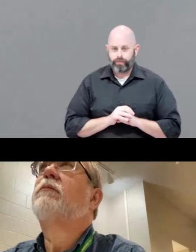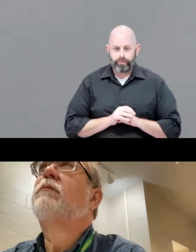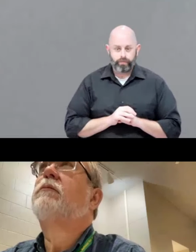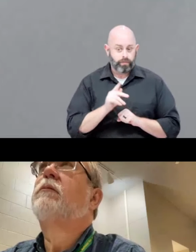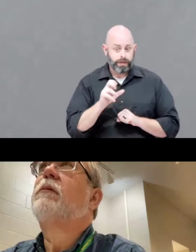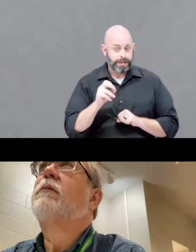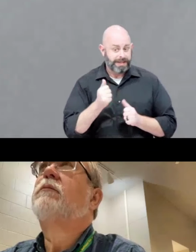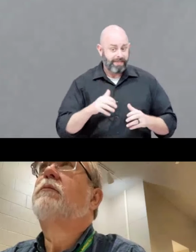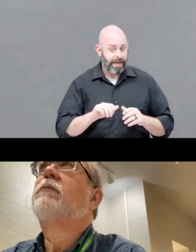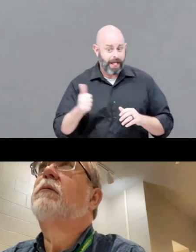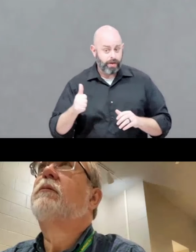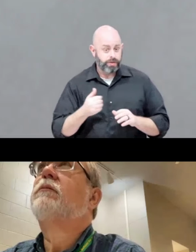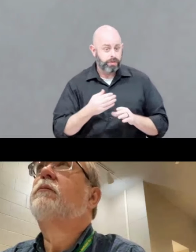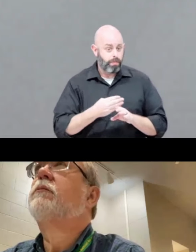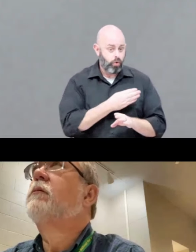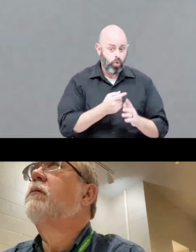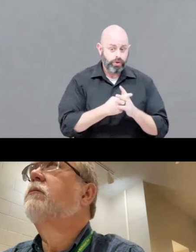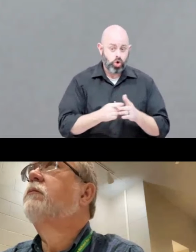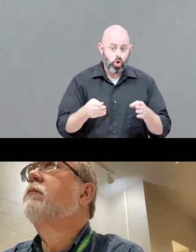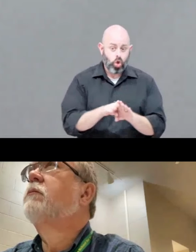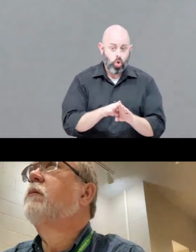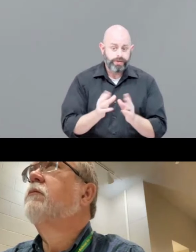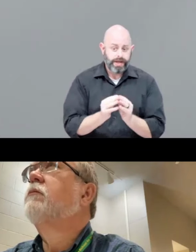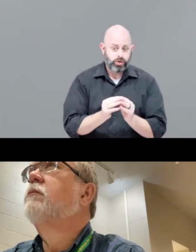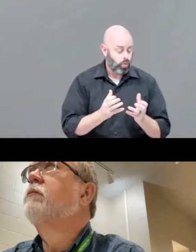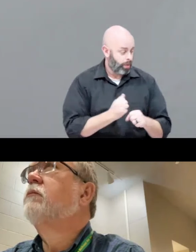Anything else before we go into closed session? I just want to be sure.